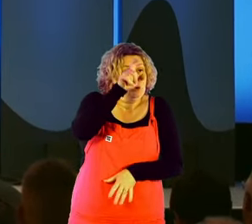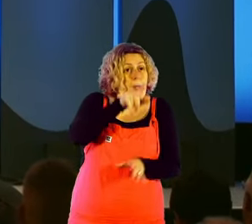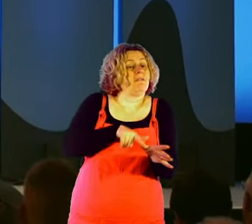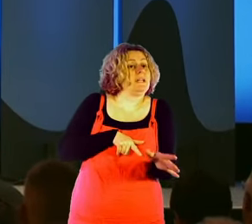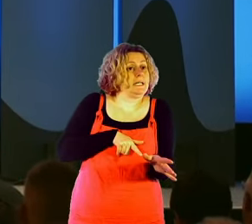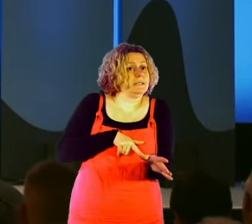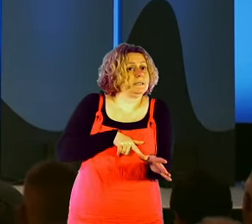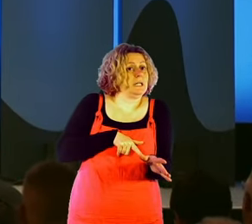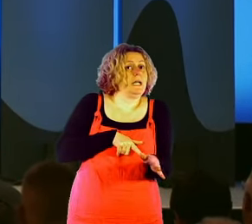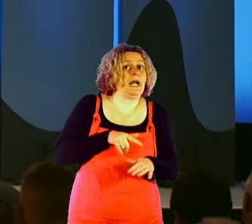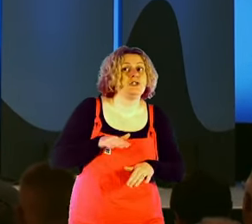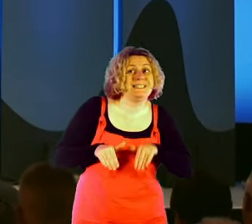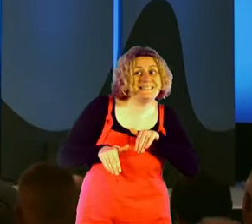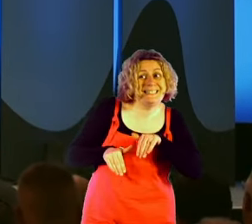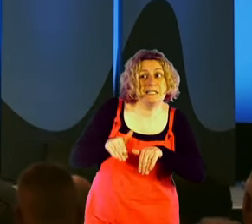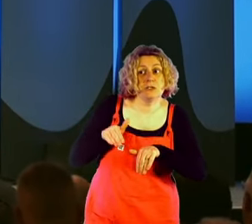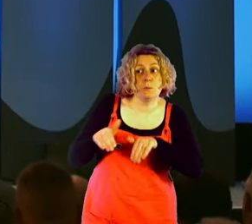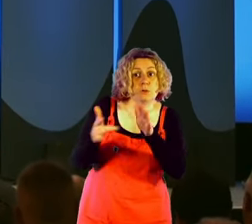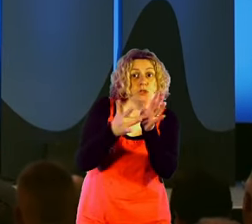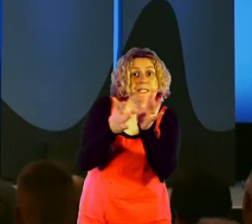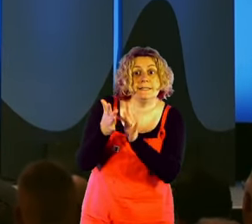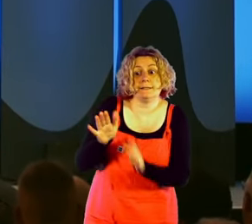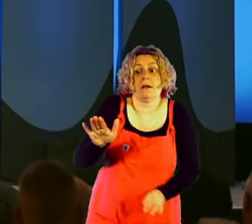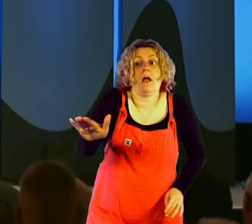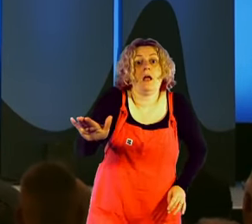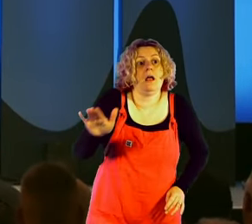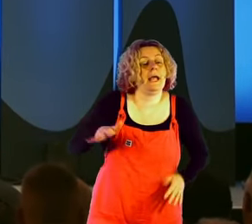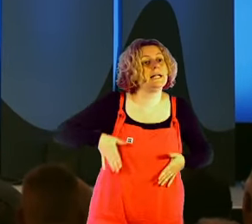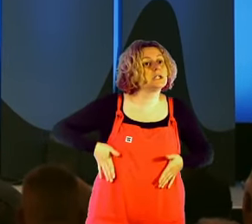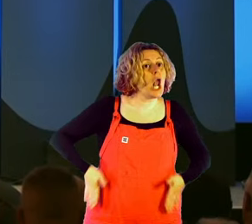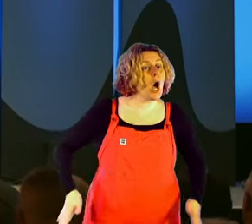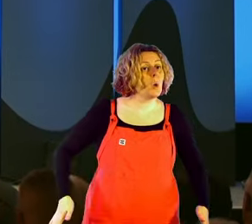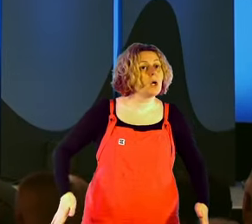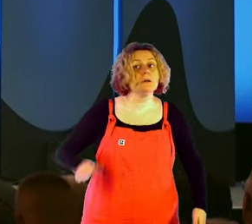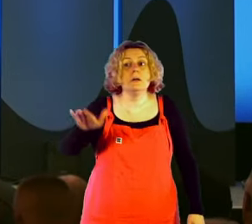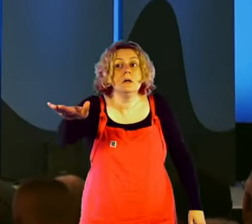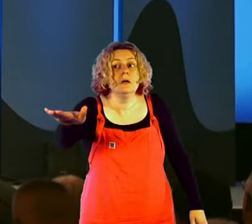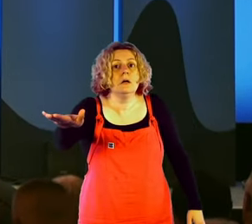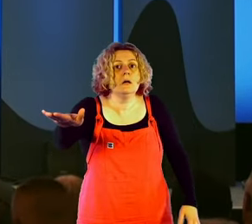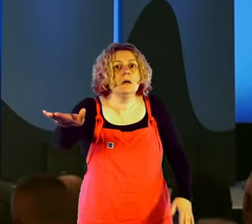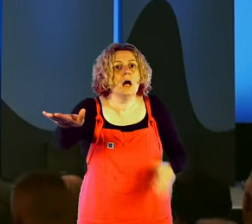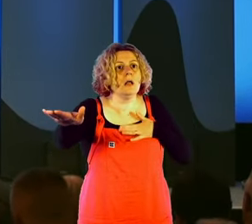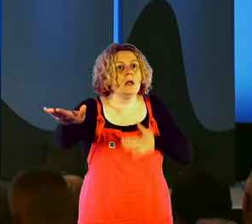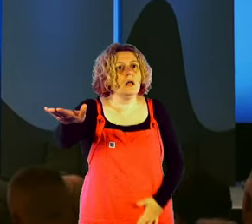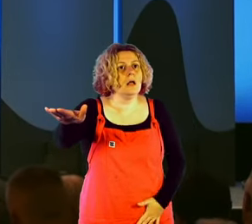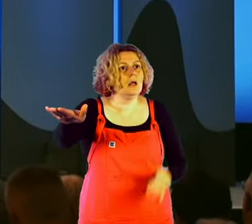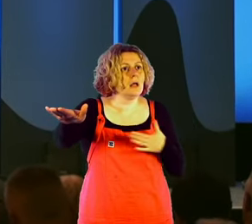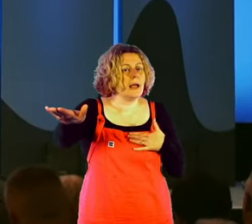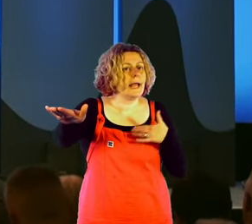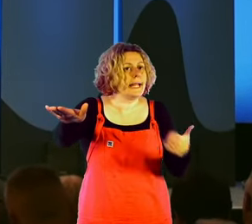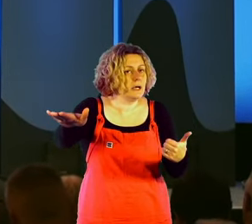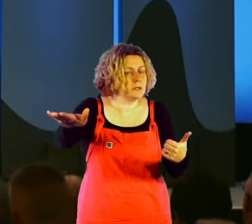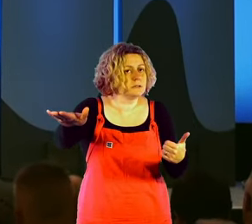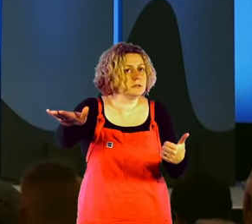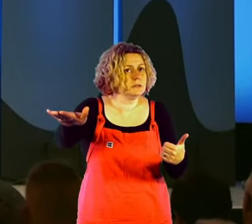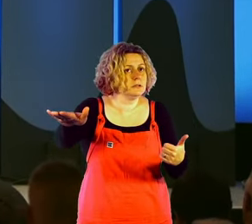touches the edge of his cloak and is healed physically. And it's not until